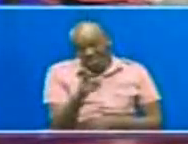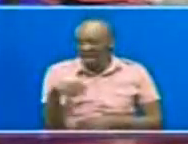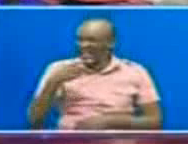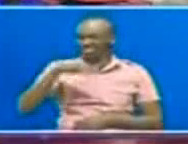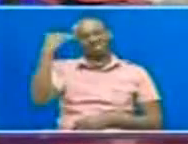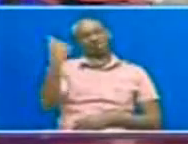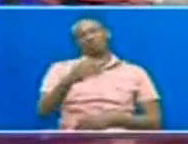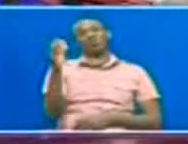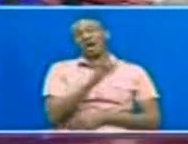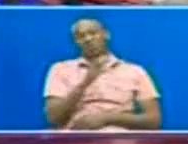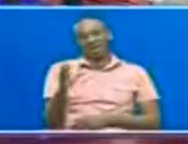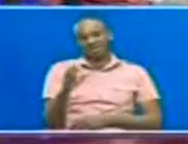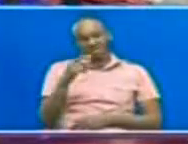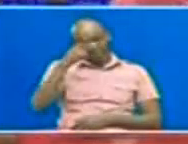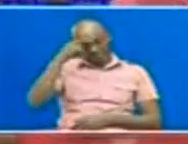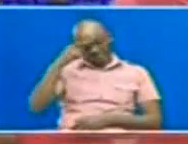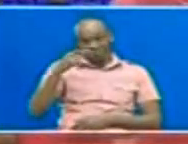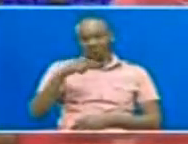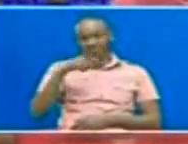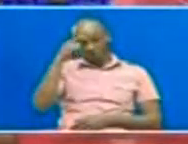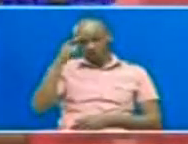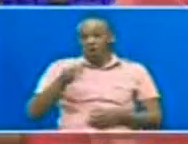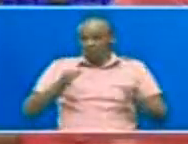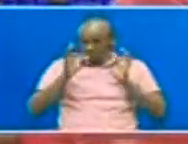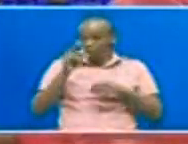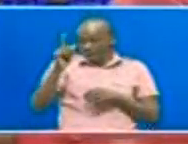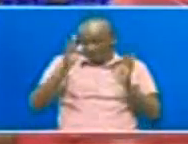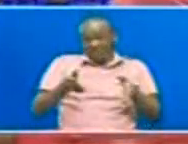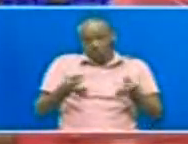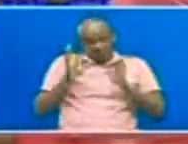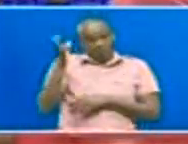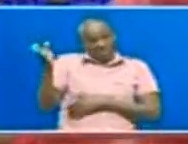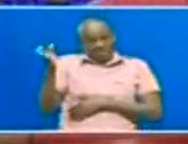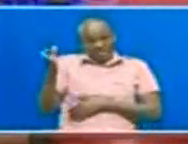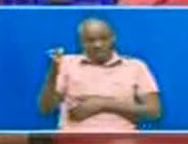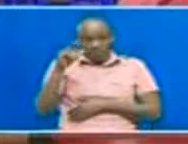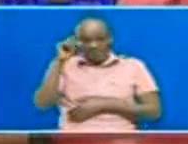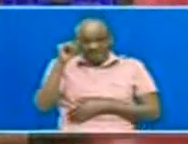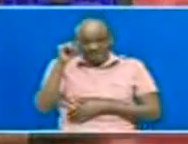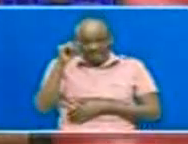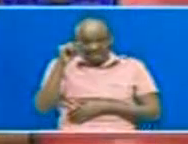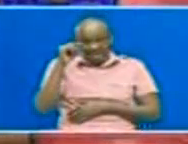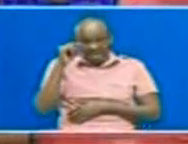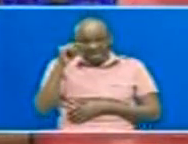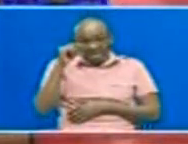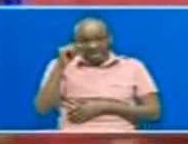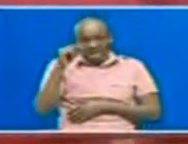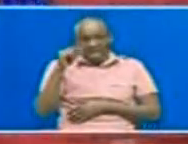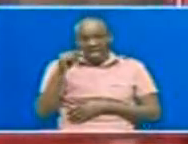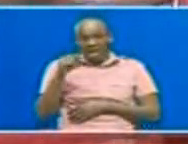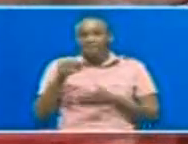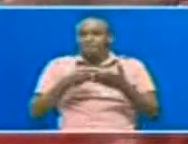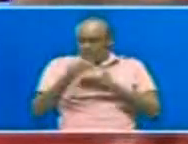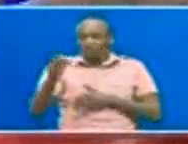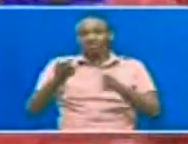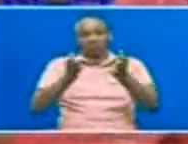stopped because the official of Mombasa, Twaha, now bought a lot of balls to